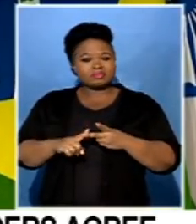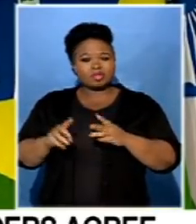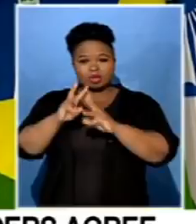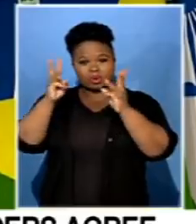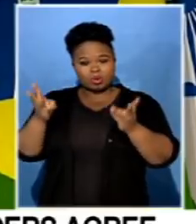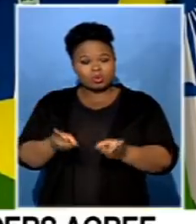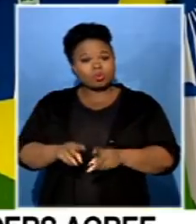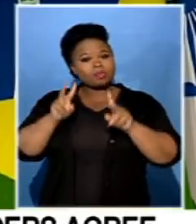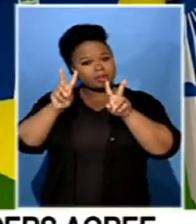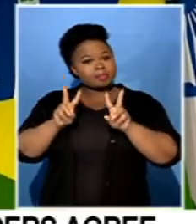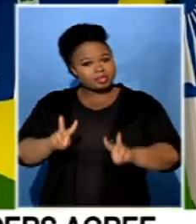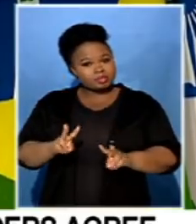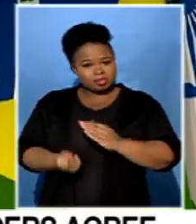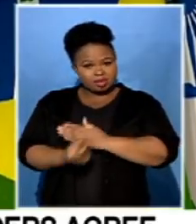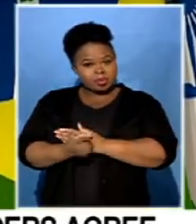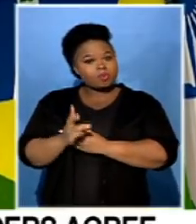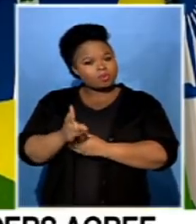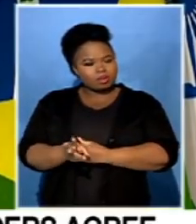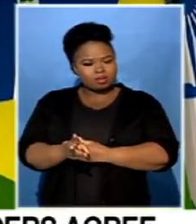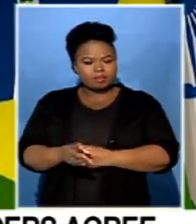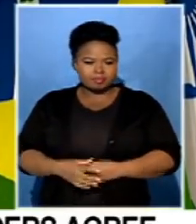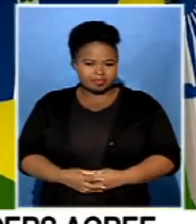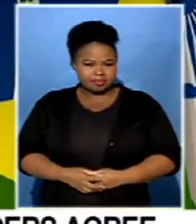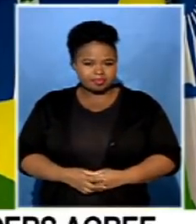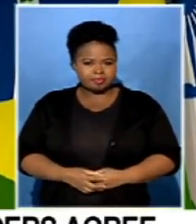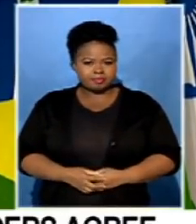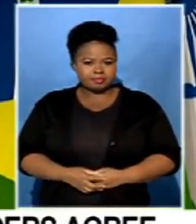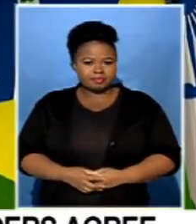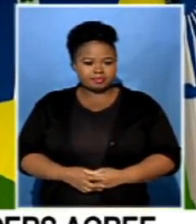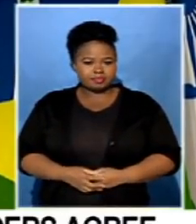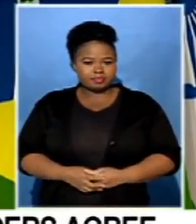peace more firmly based.